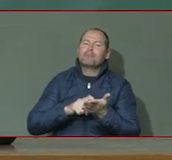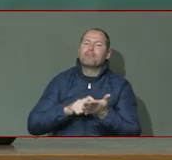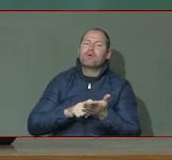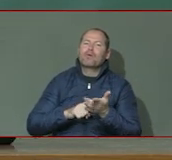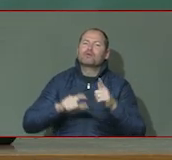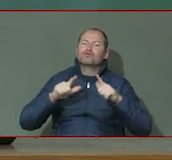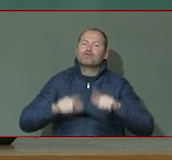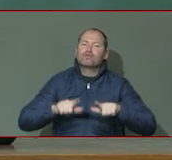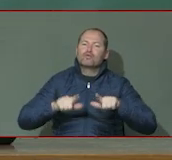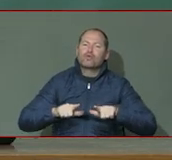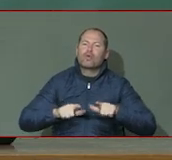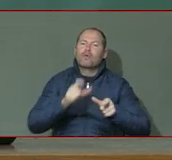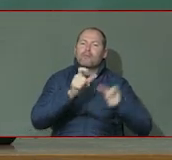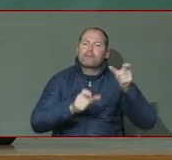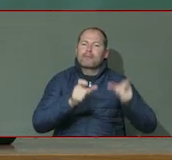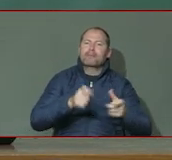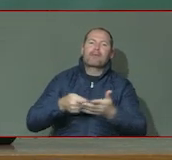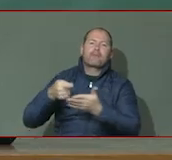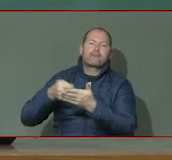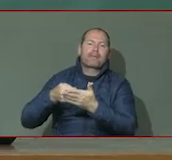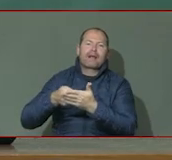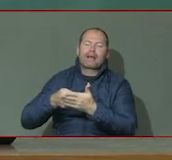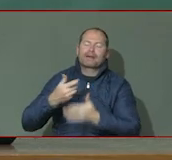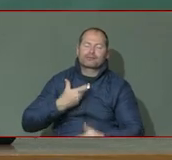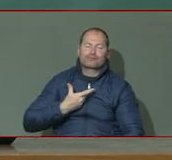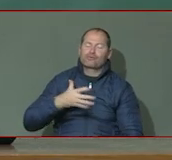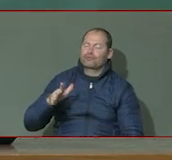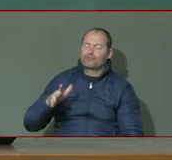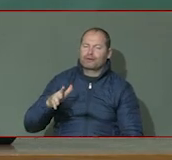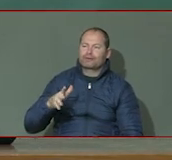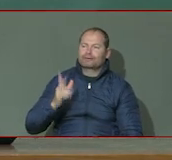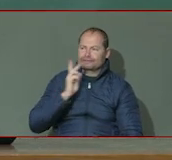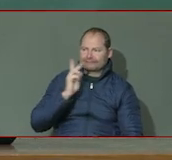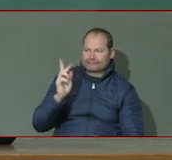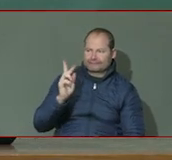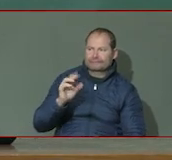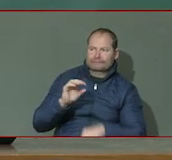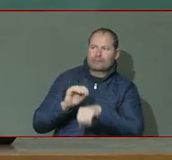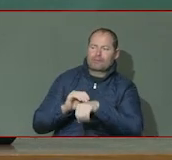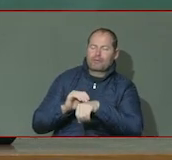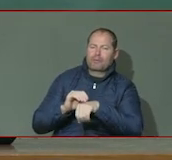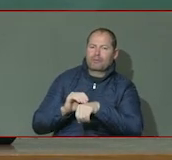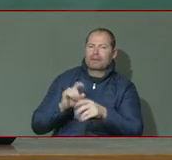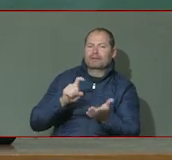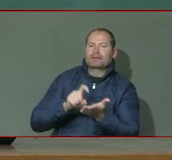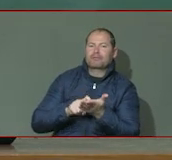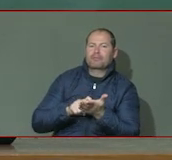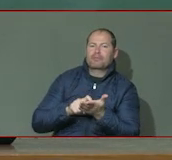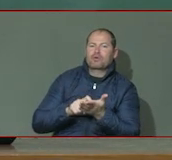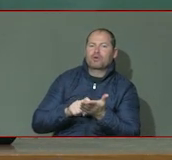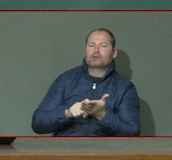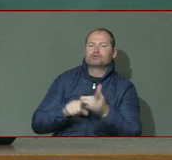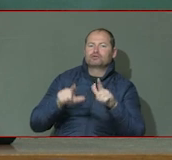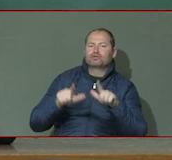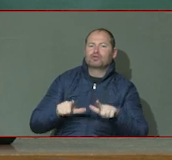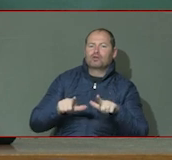investors are not willing to buy it. They see something is wrong. All right. So there's a low demand, or no demand for